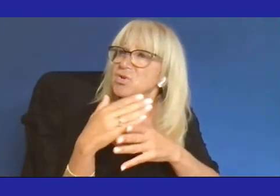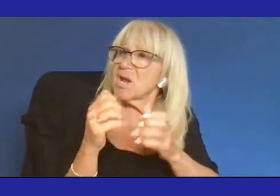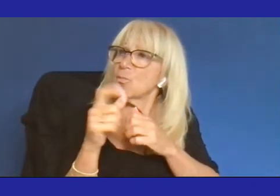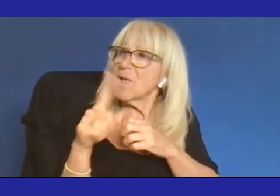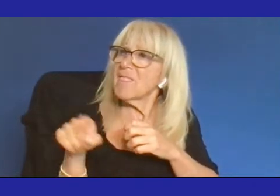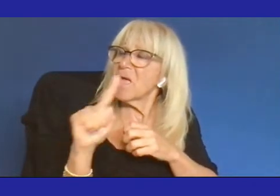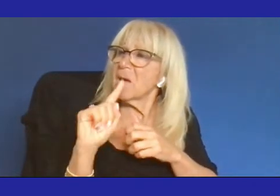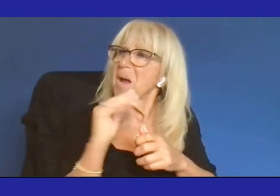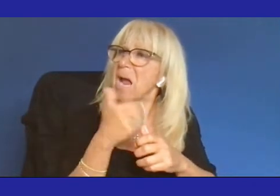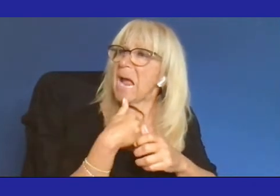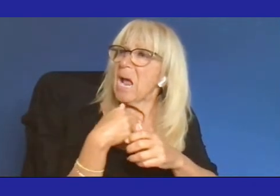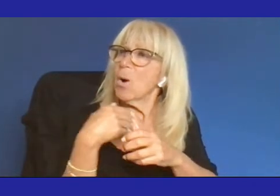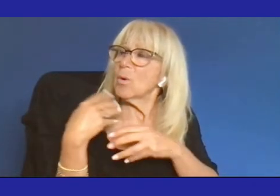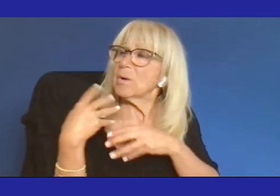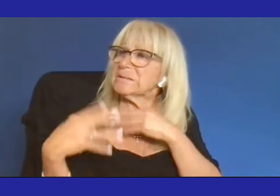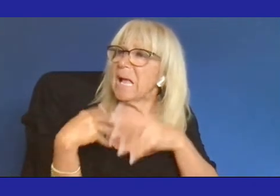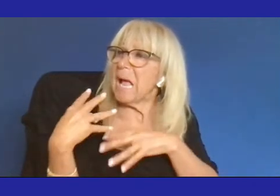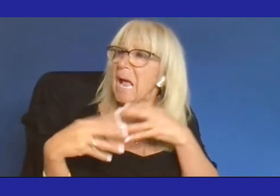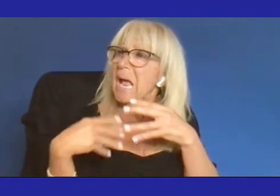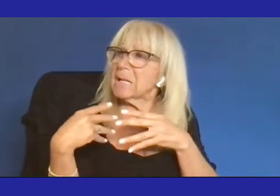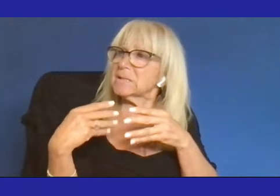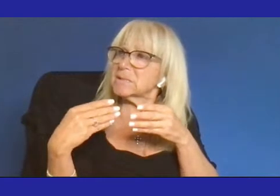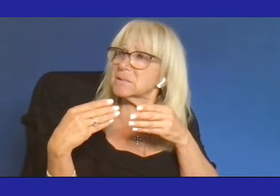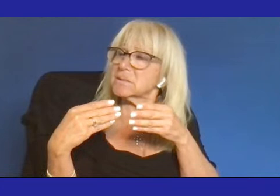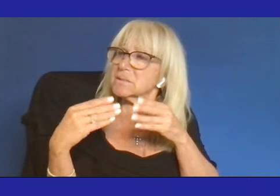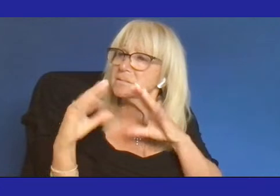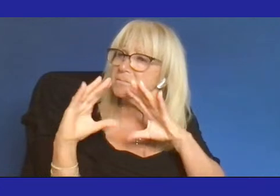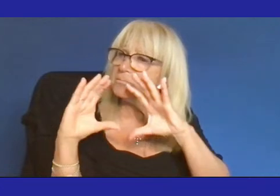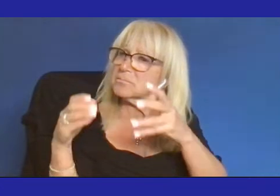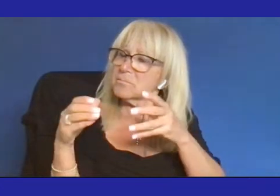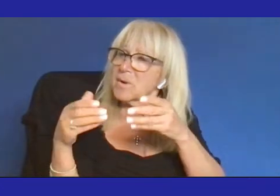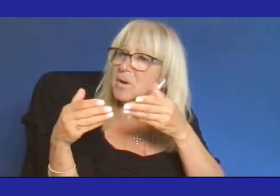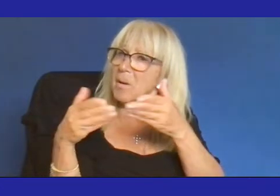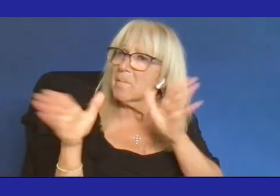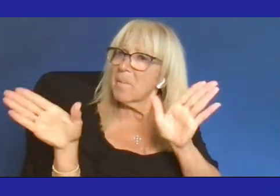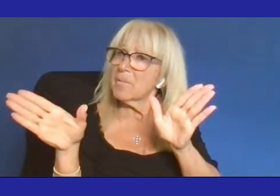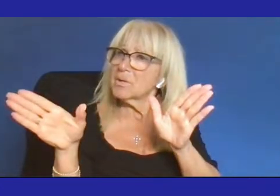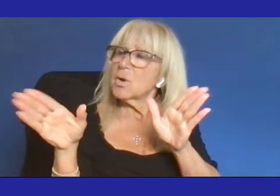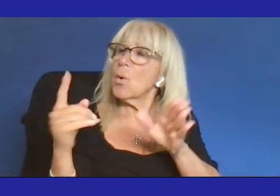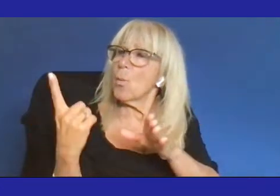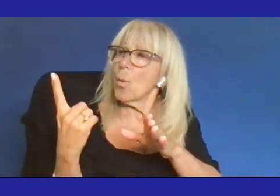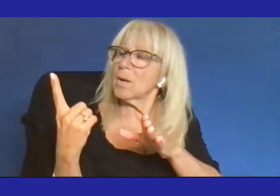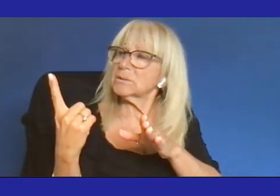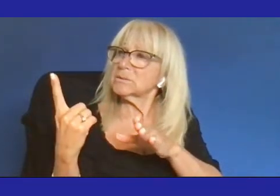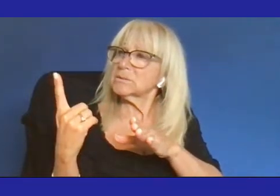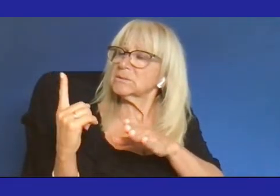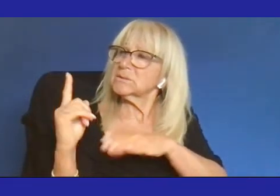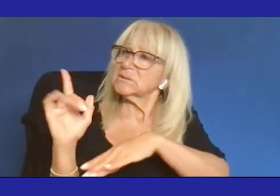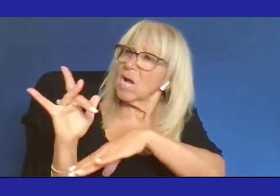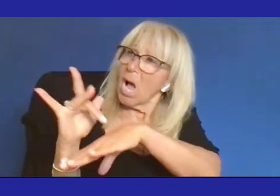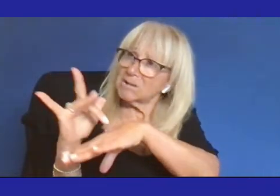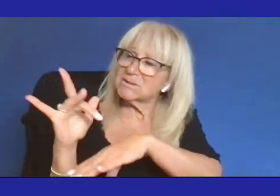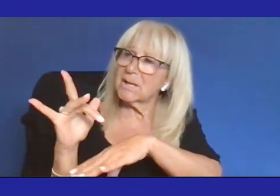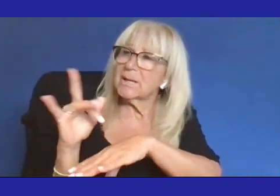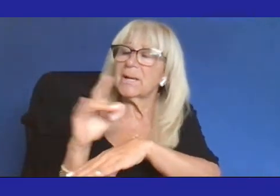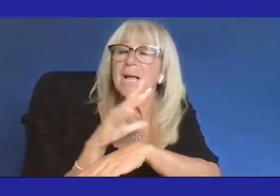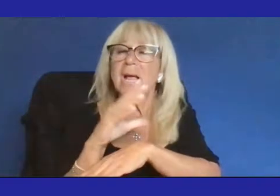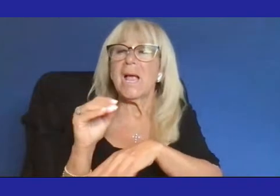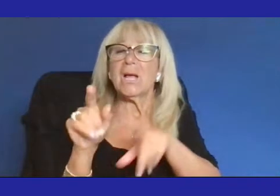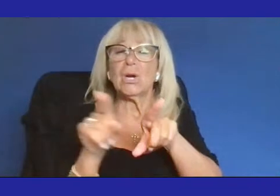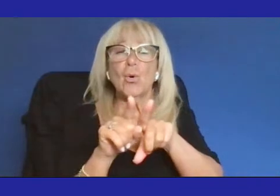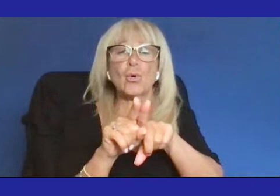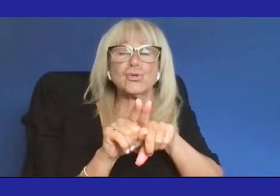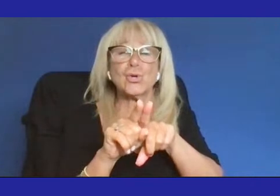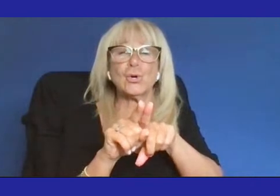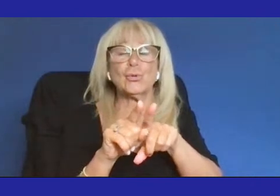And being that we provide dialysis in 2 ways, one is also on site, Right. and then also an in-center conventional model,